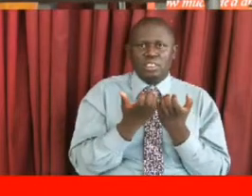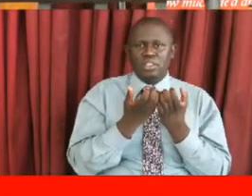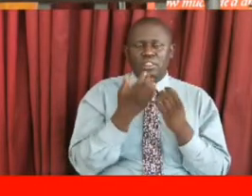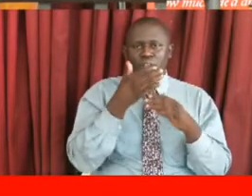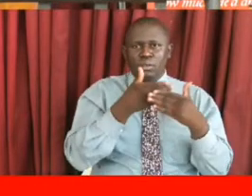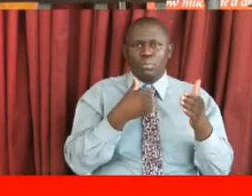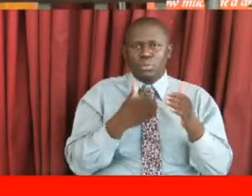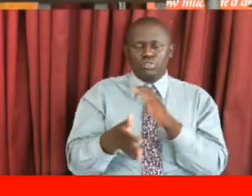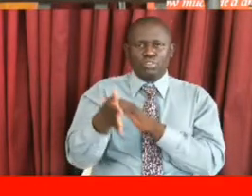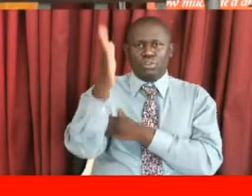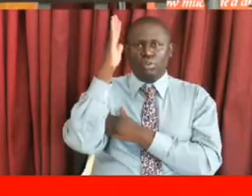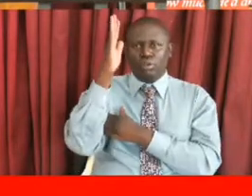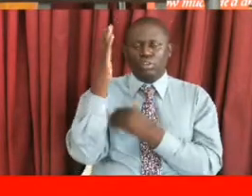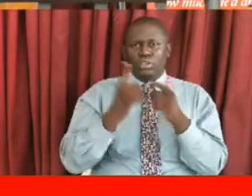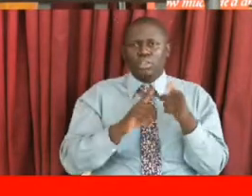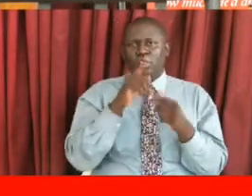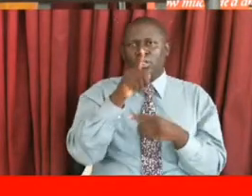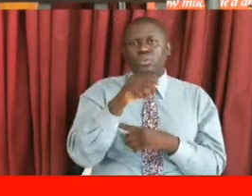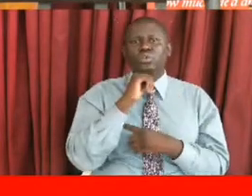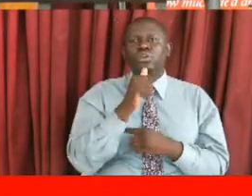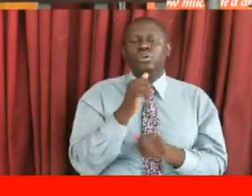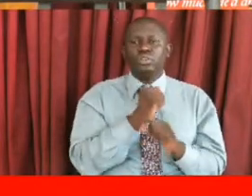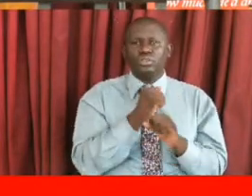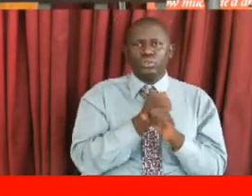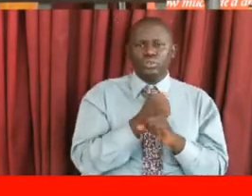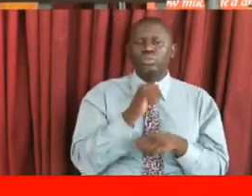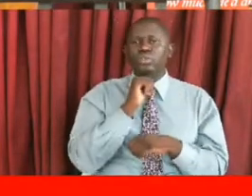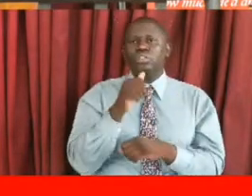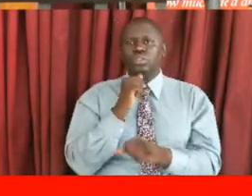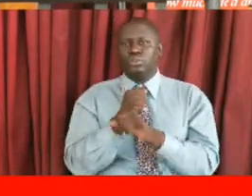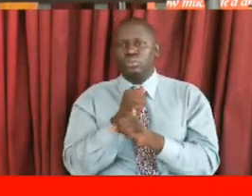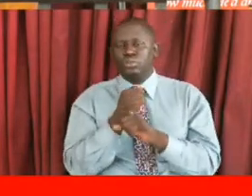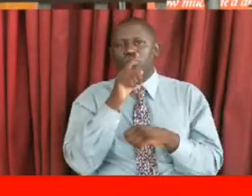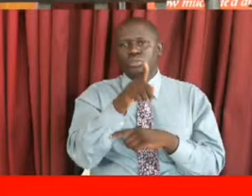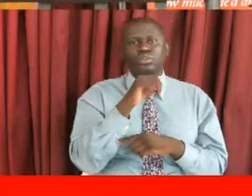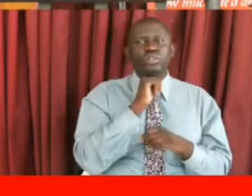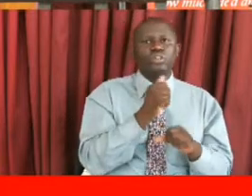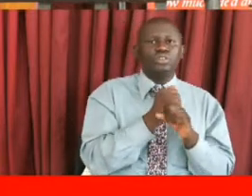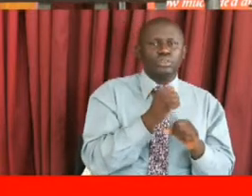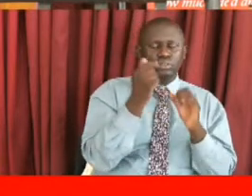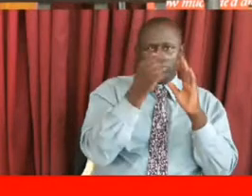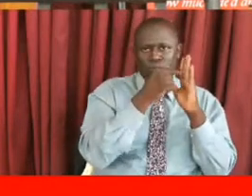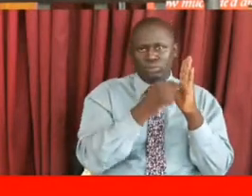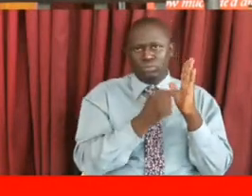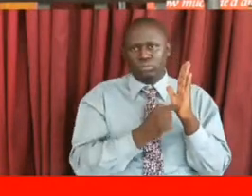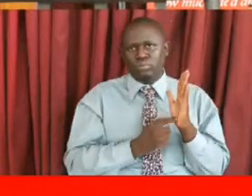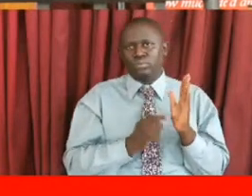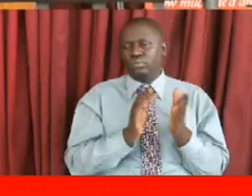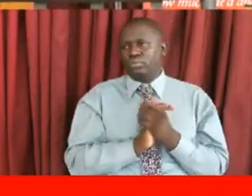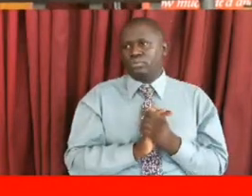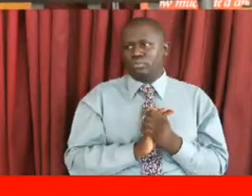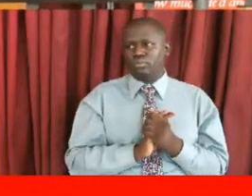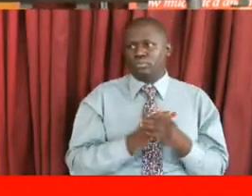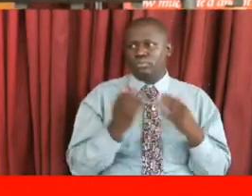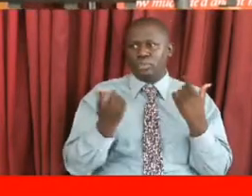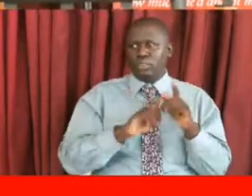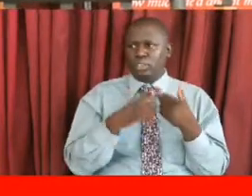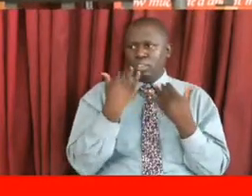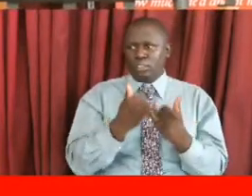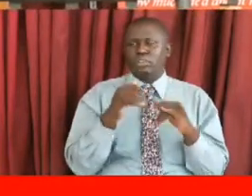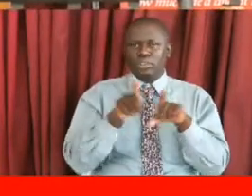God you don't do you don't do you don't do in fact the pastor needs to be doing a better